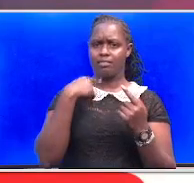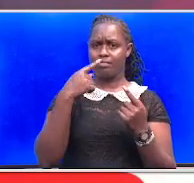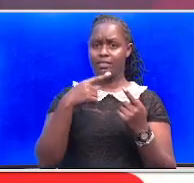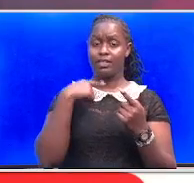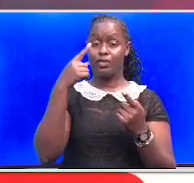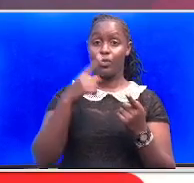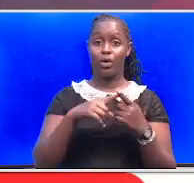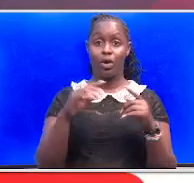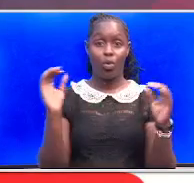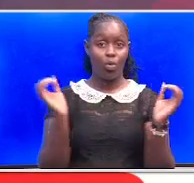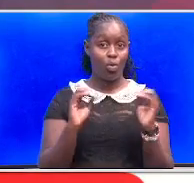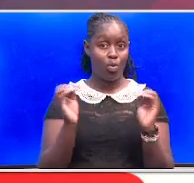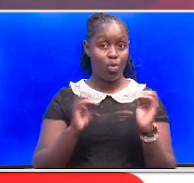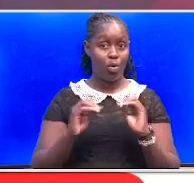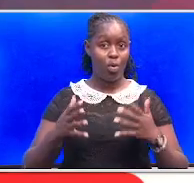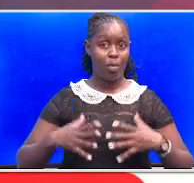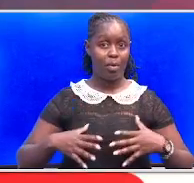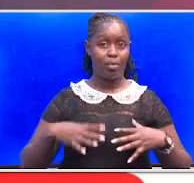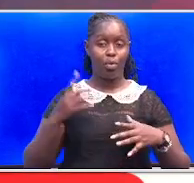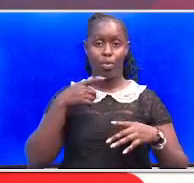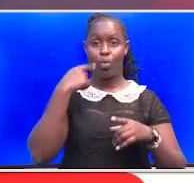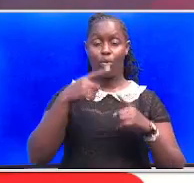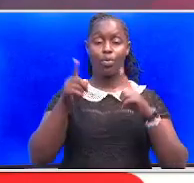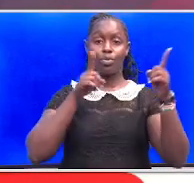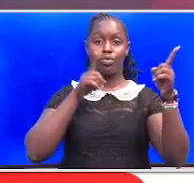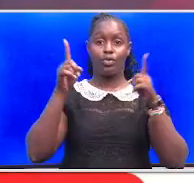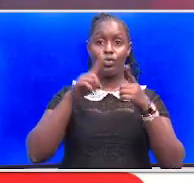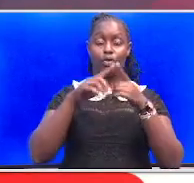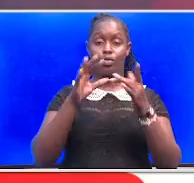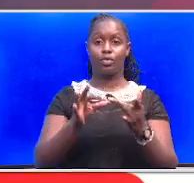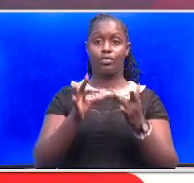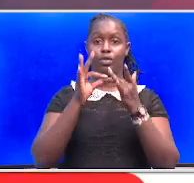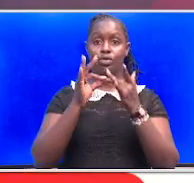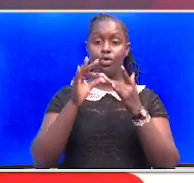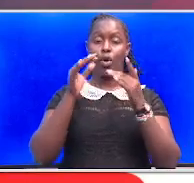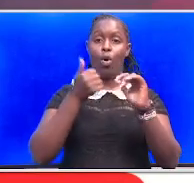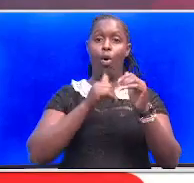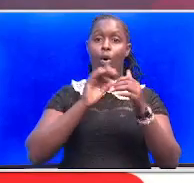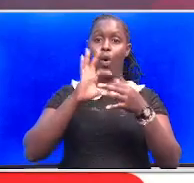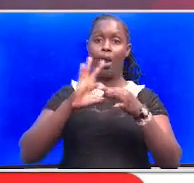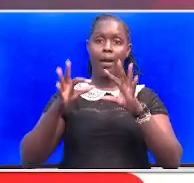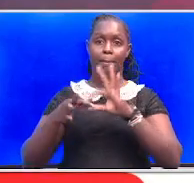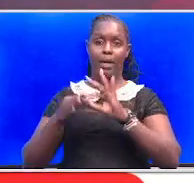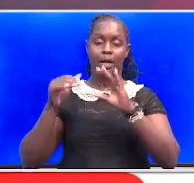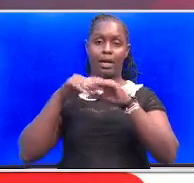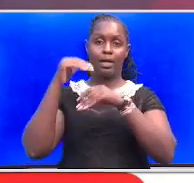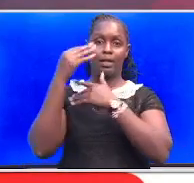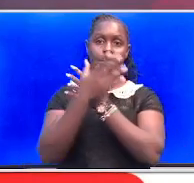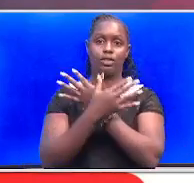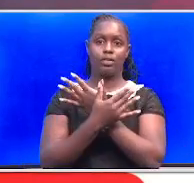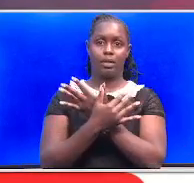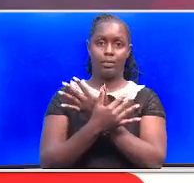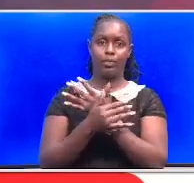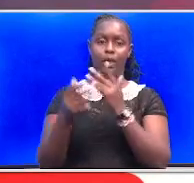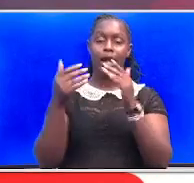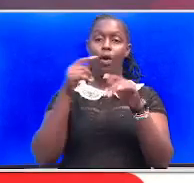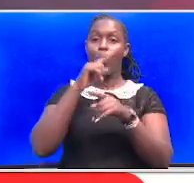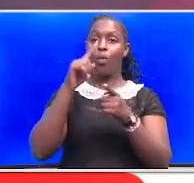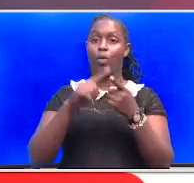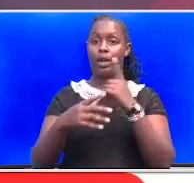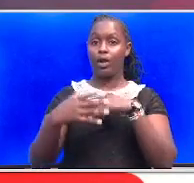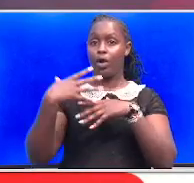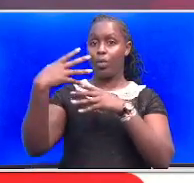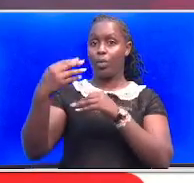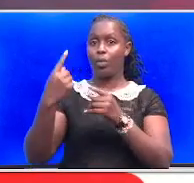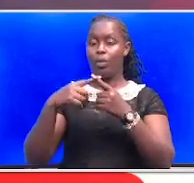that there were freeloaders in the delegation that traveled to Special Olympics in Berlin, Germany. Now, in his submissions before the National Assembly,